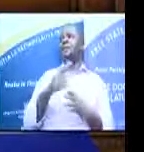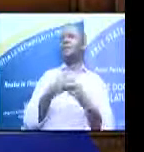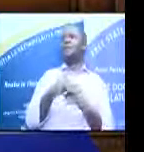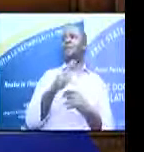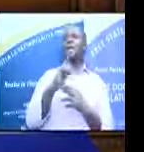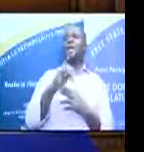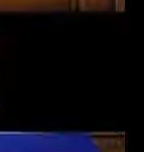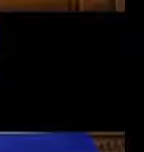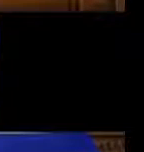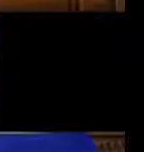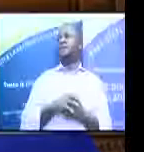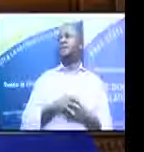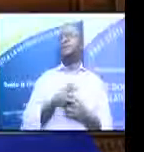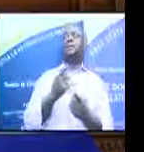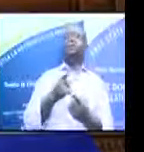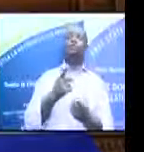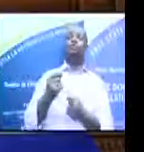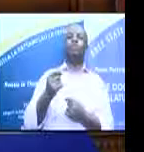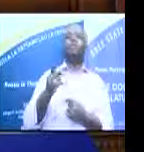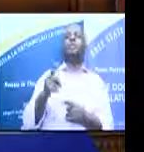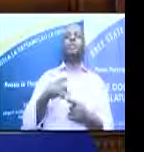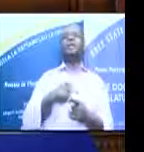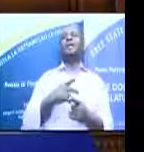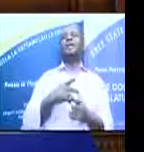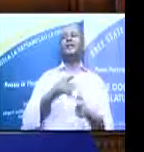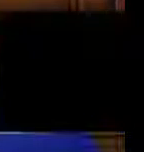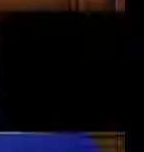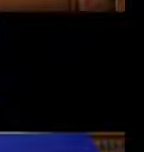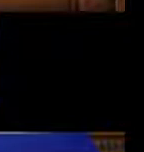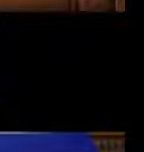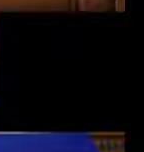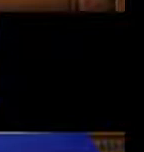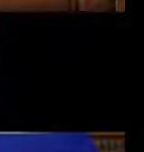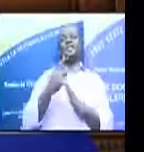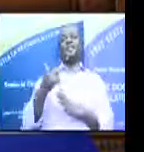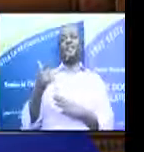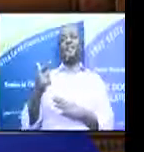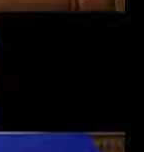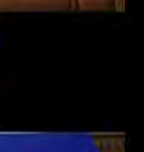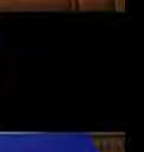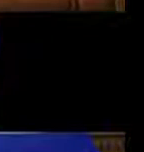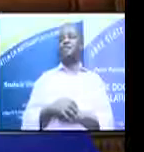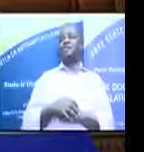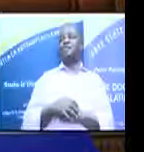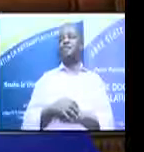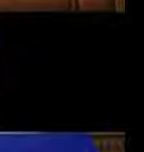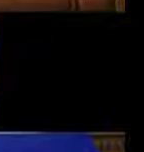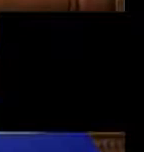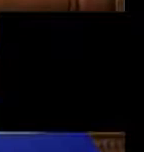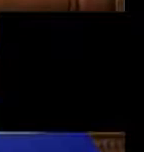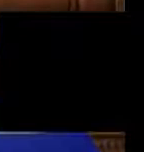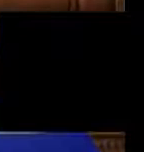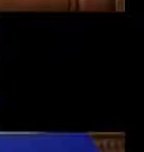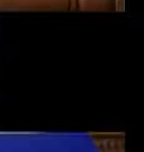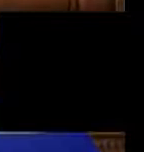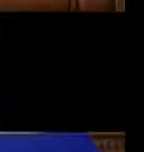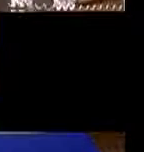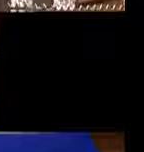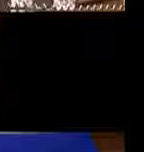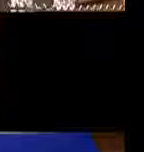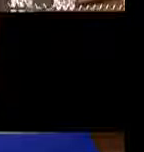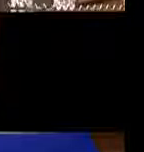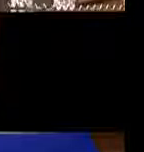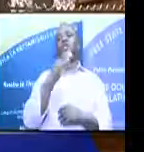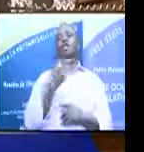governing party at this point. What you are doing is against Rule 77 of the Standing Rules and Orders, which